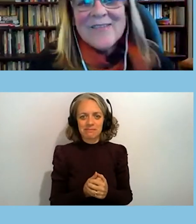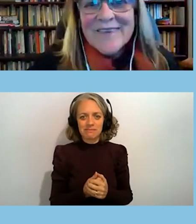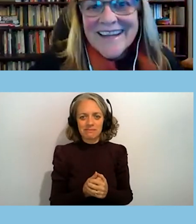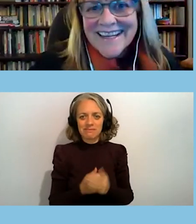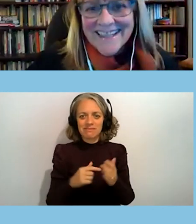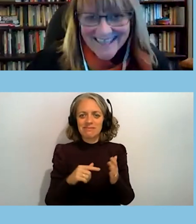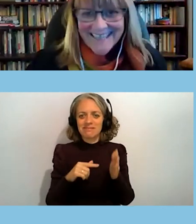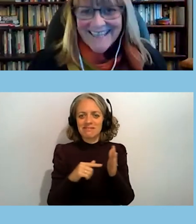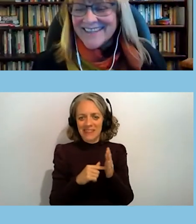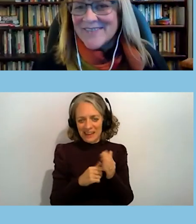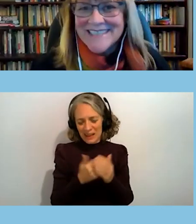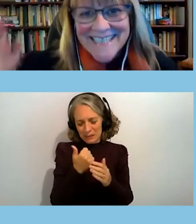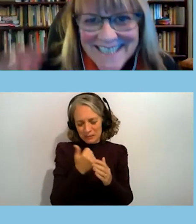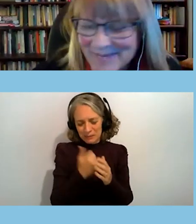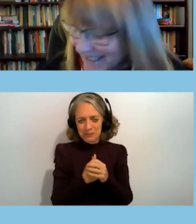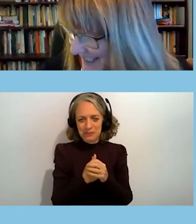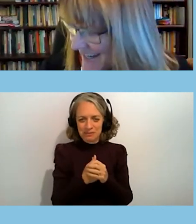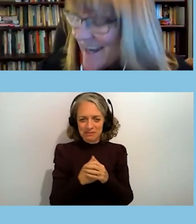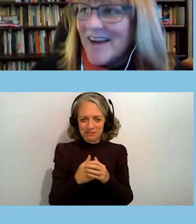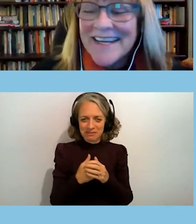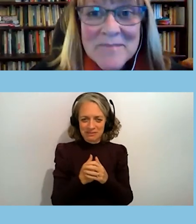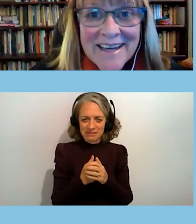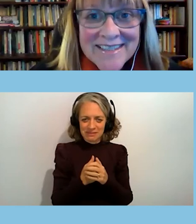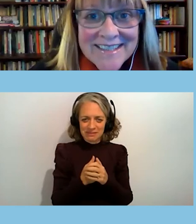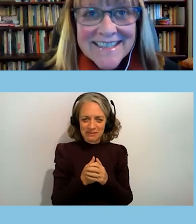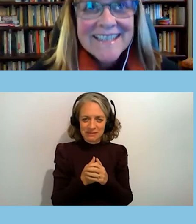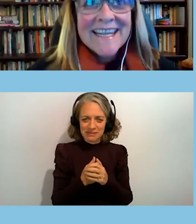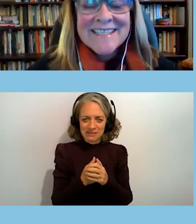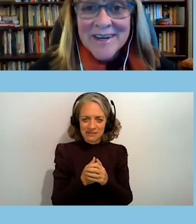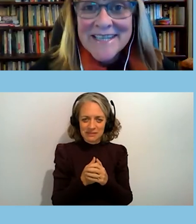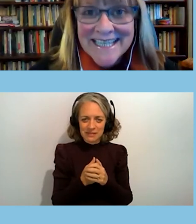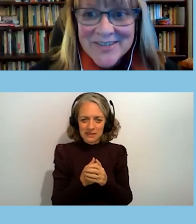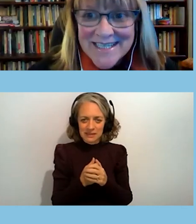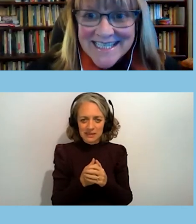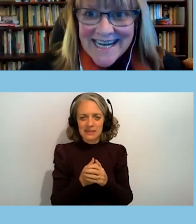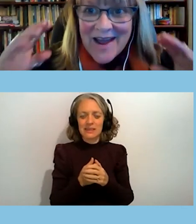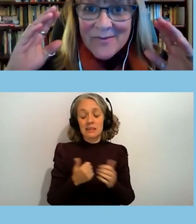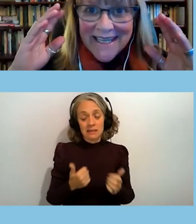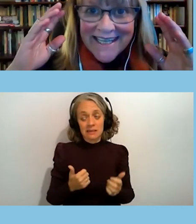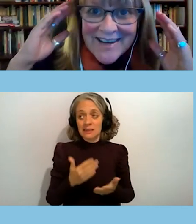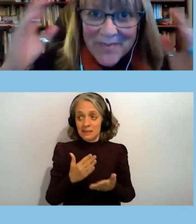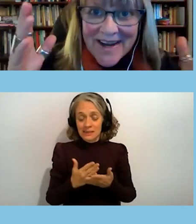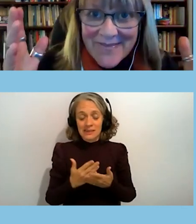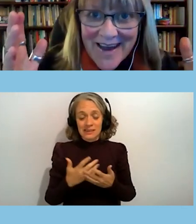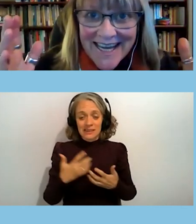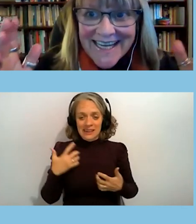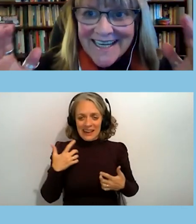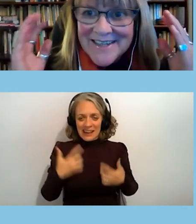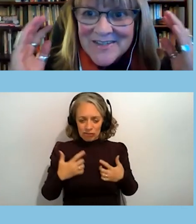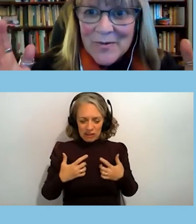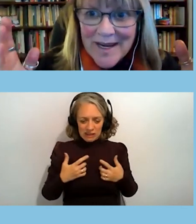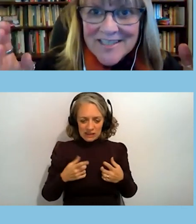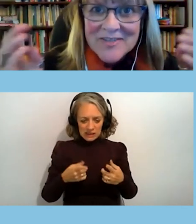Tanya, please. Okay, I'll go first. Tanya speaking. It's very interesting how we can